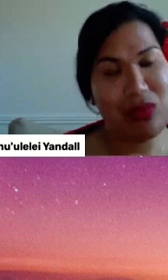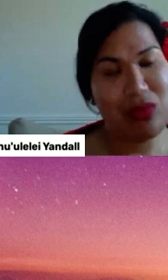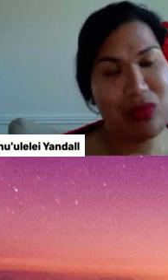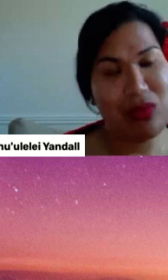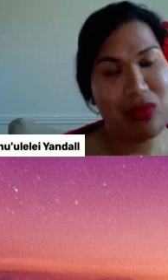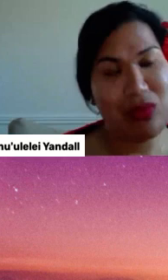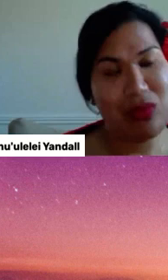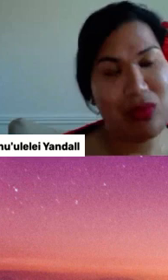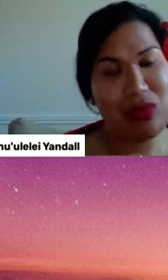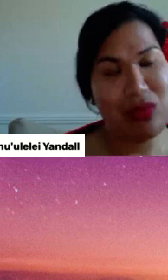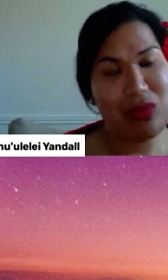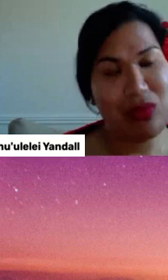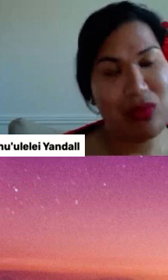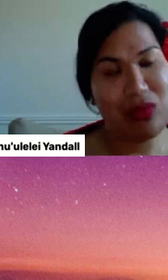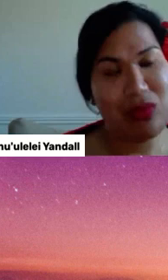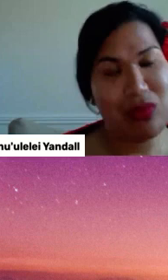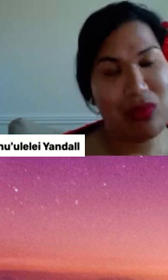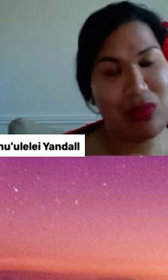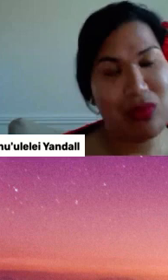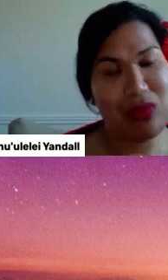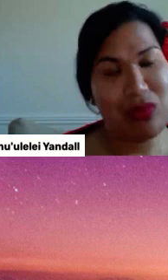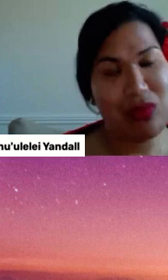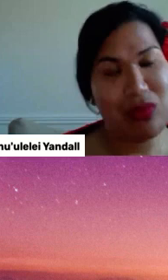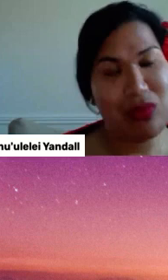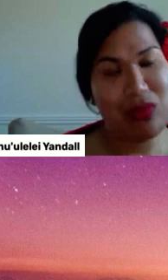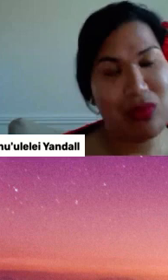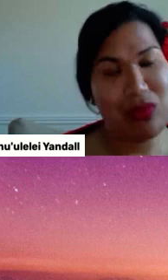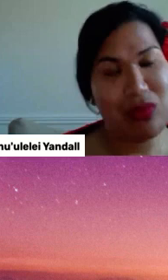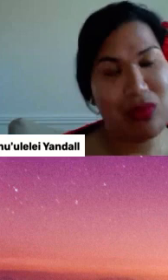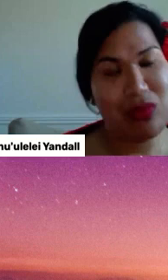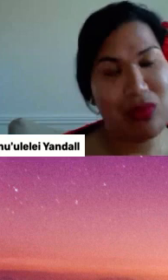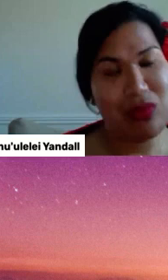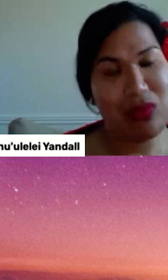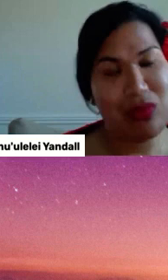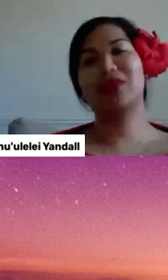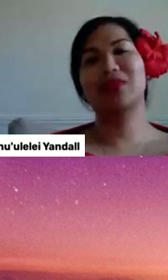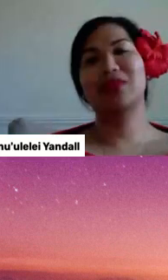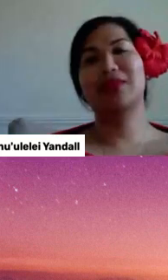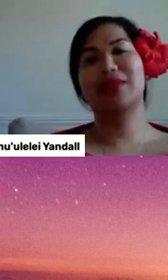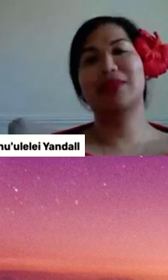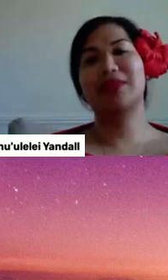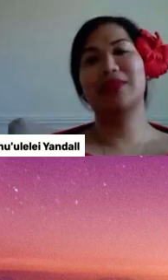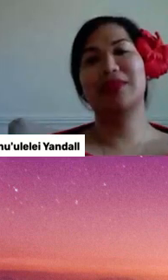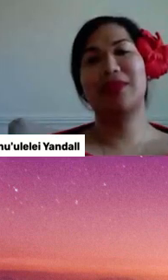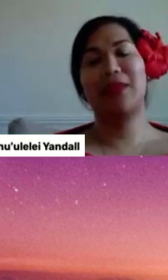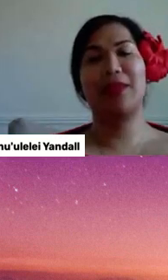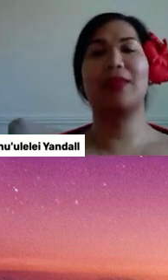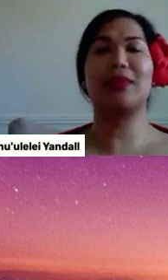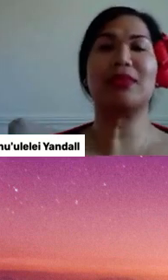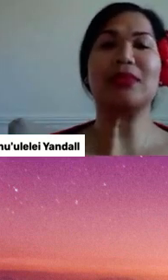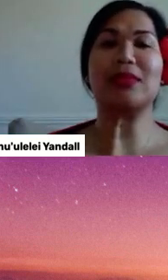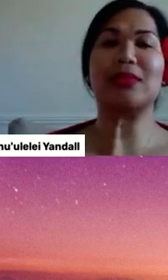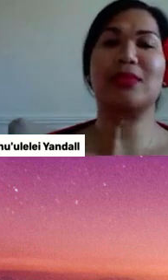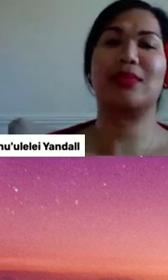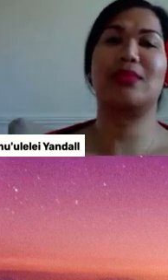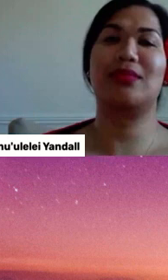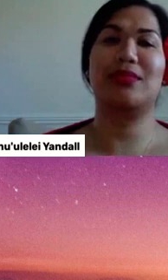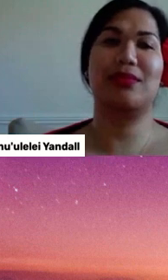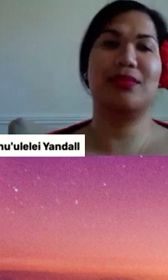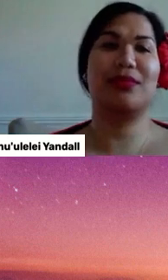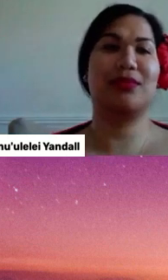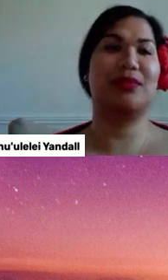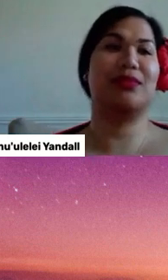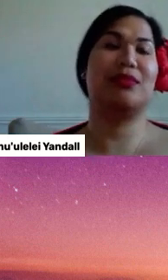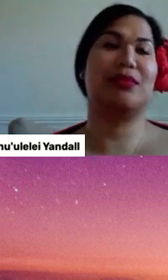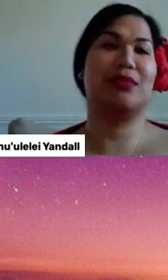people. Amy was one of the folks who facilitated me even getting to know this amazing group. We've